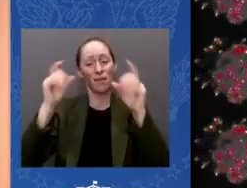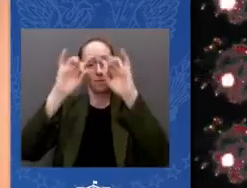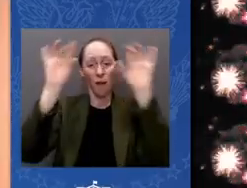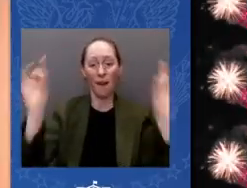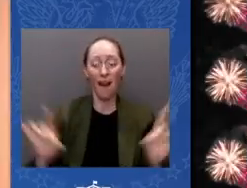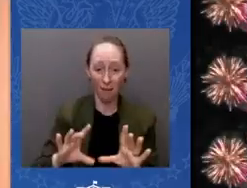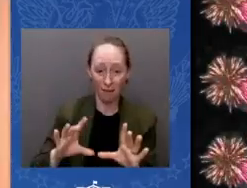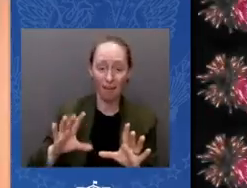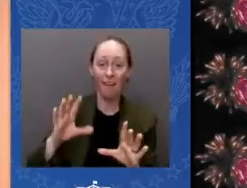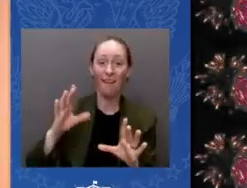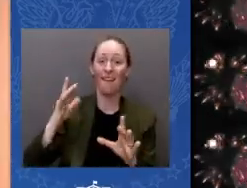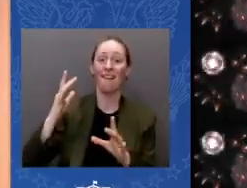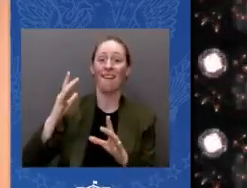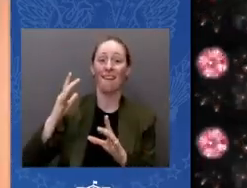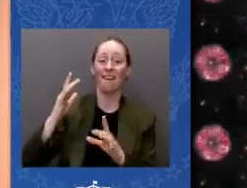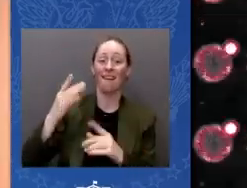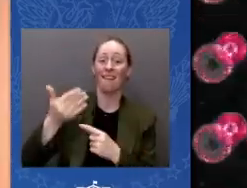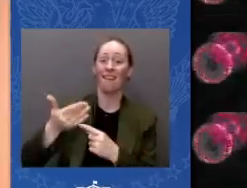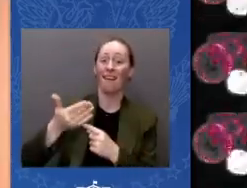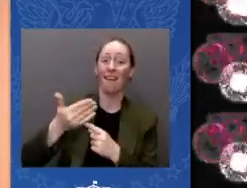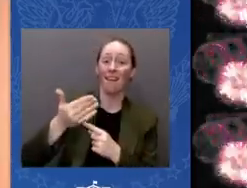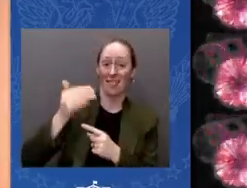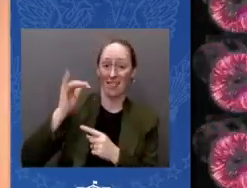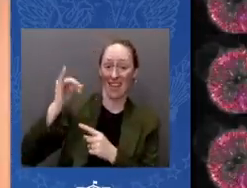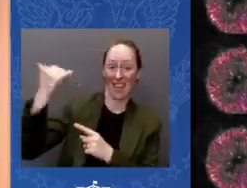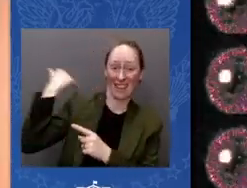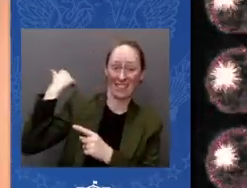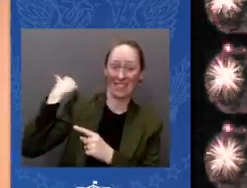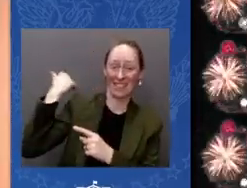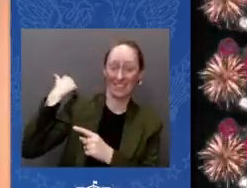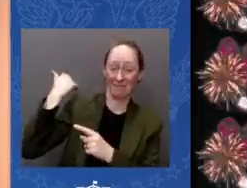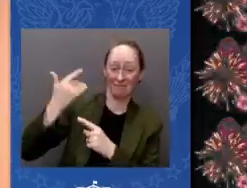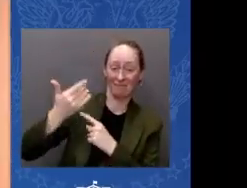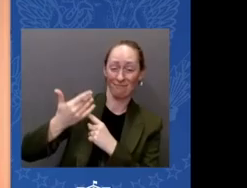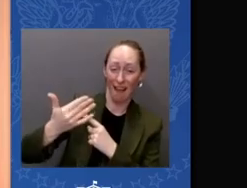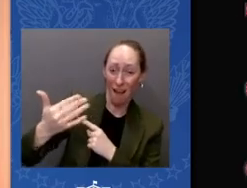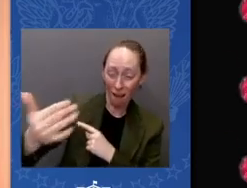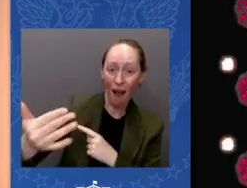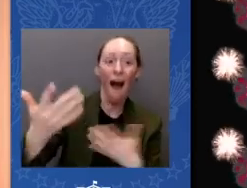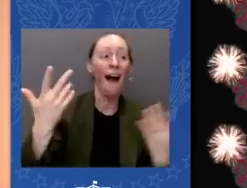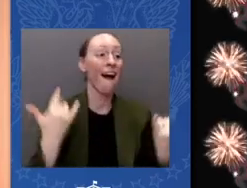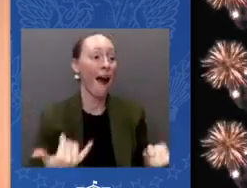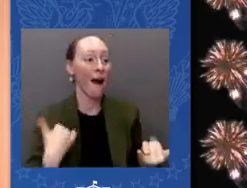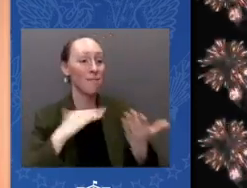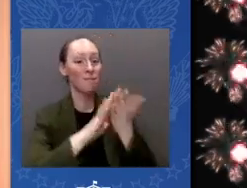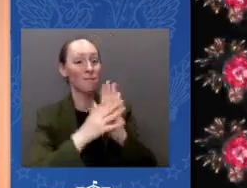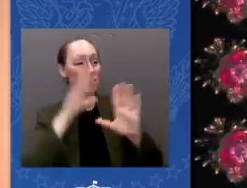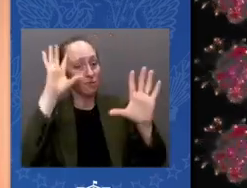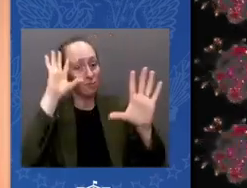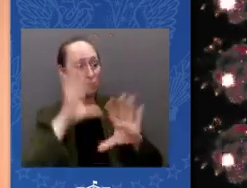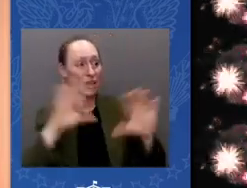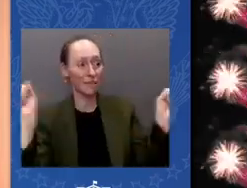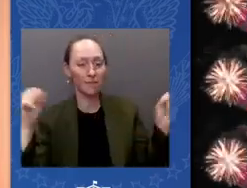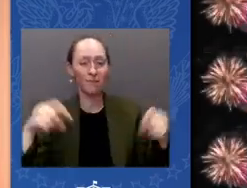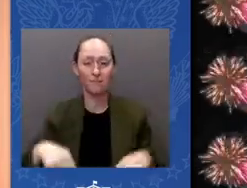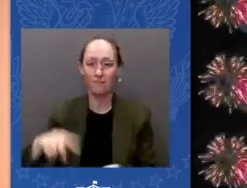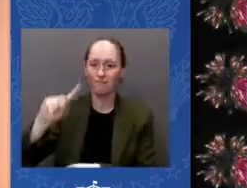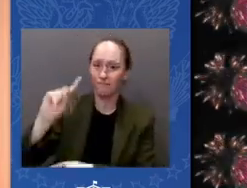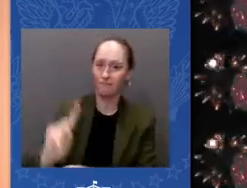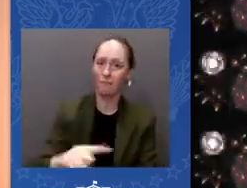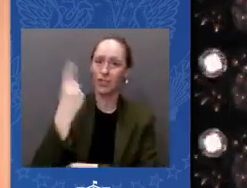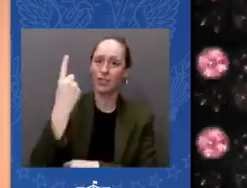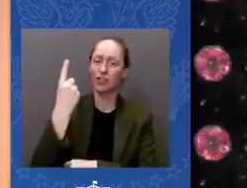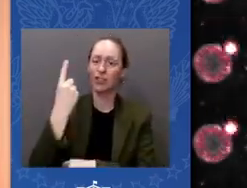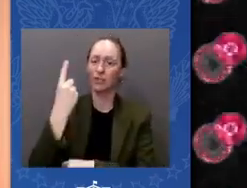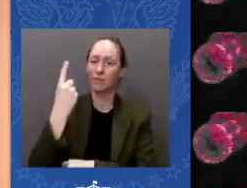President, we are honored to host you as this is the first Diwali reception of this scale in this house ever to be